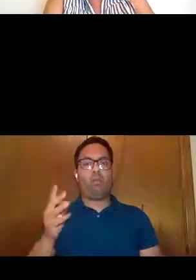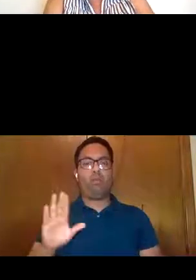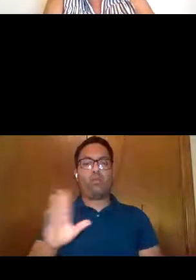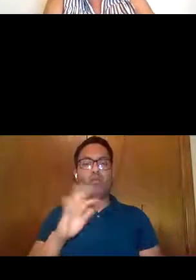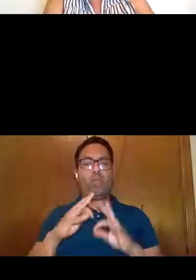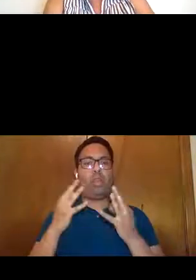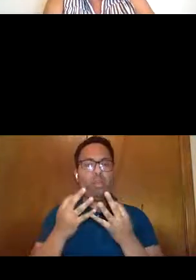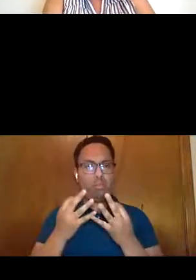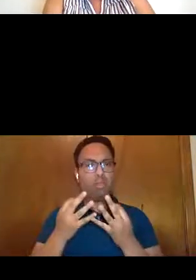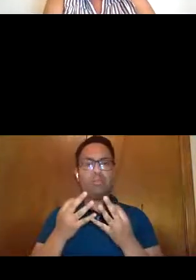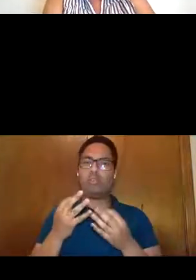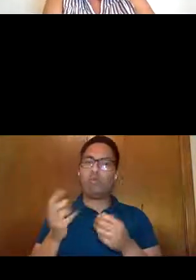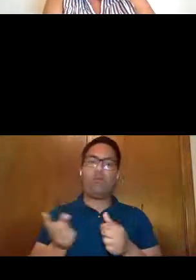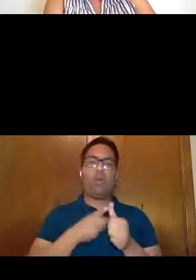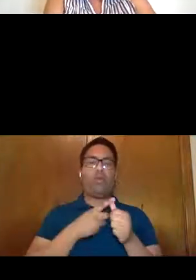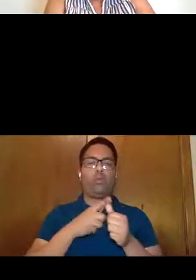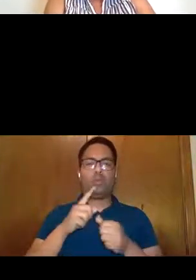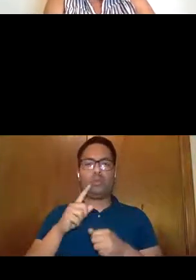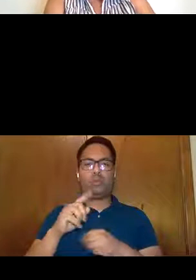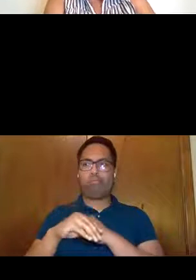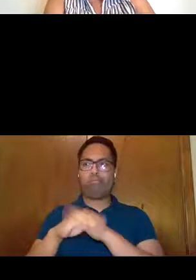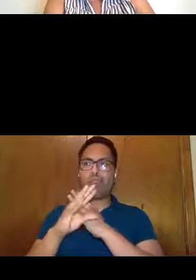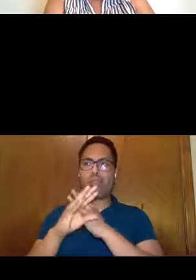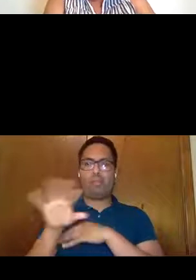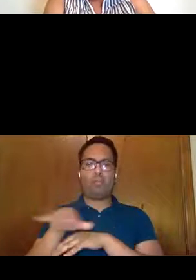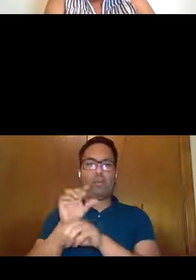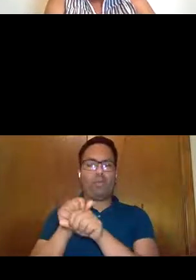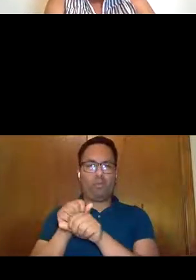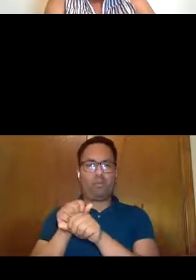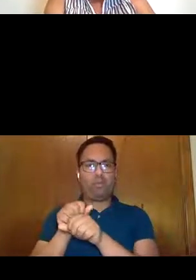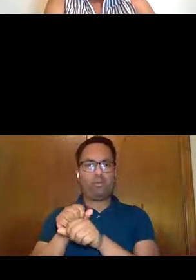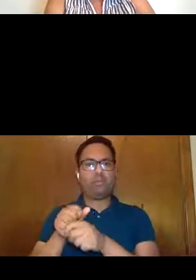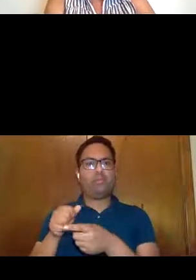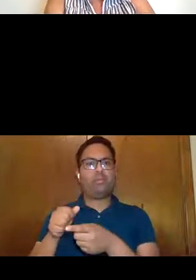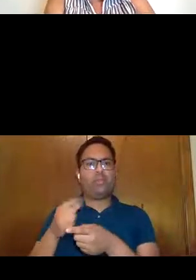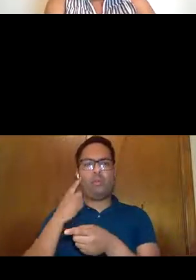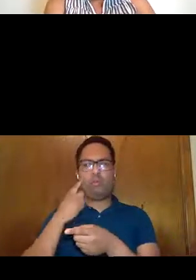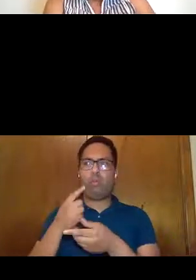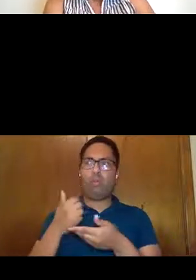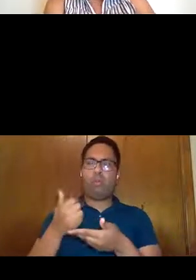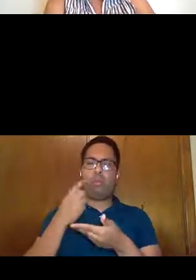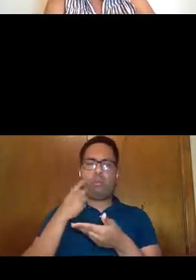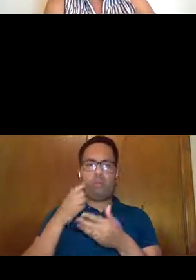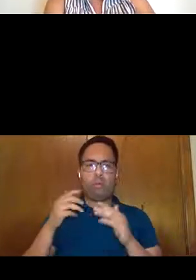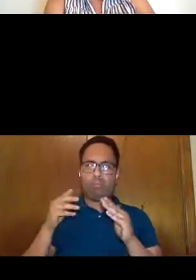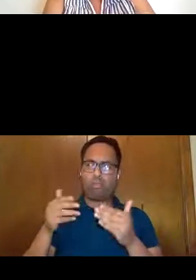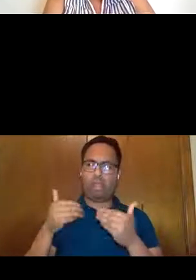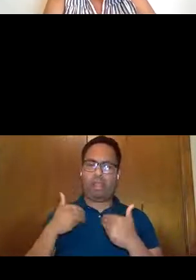telemedicine appointment. These are tips on how to have a family-centered telemedicine